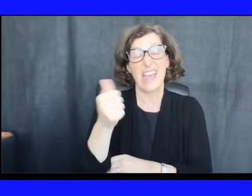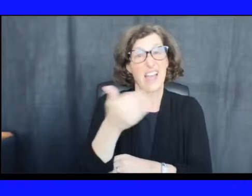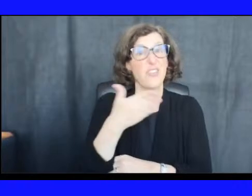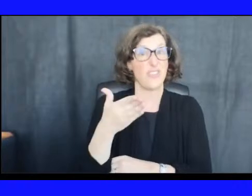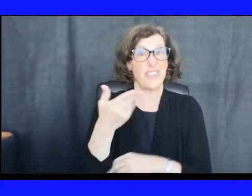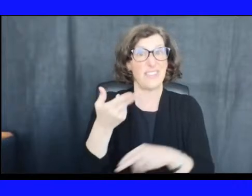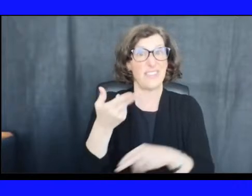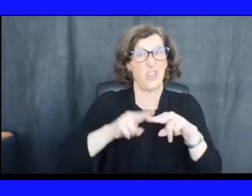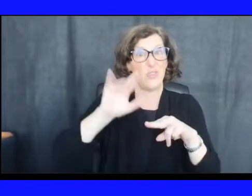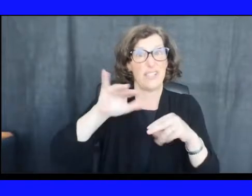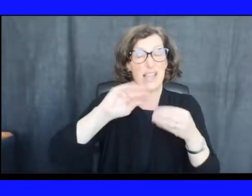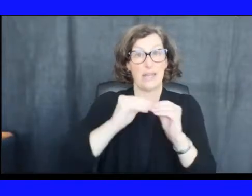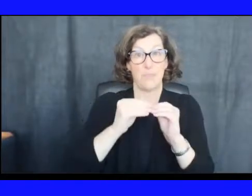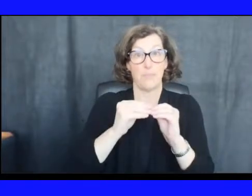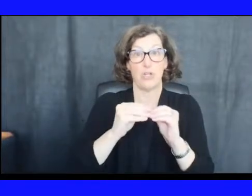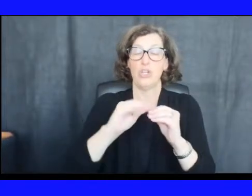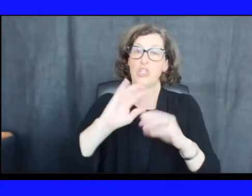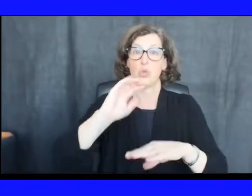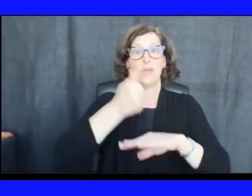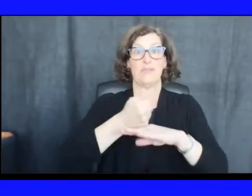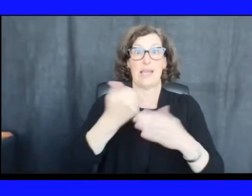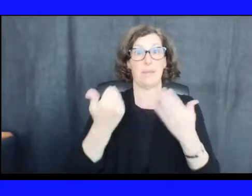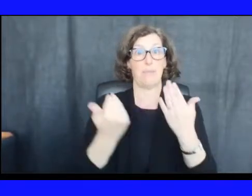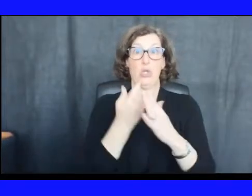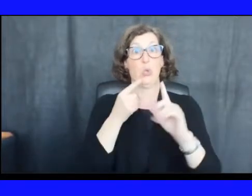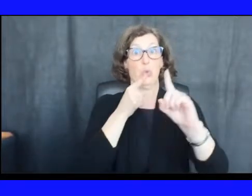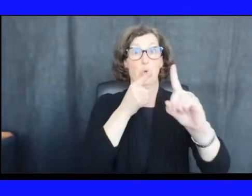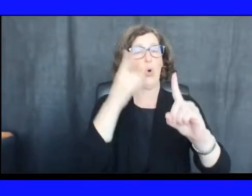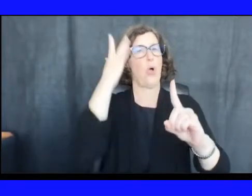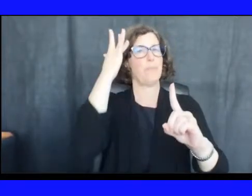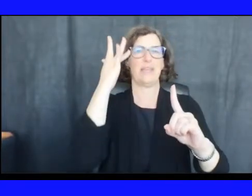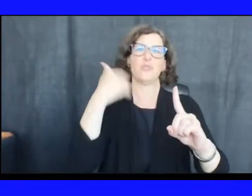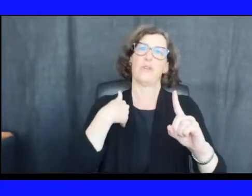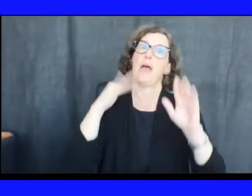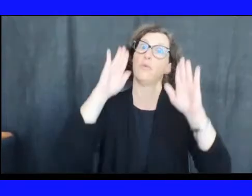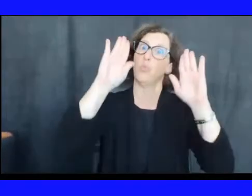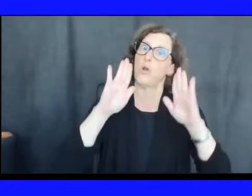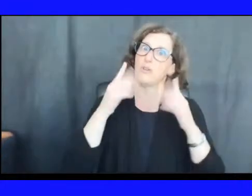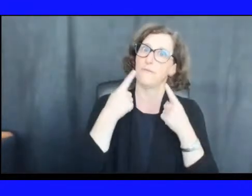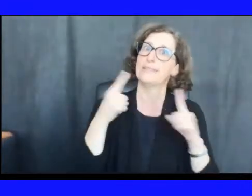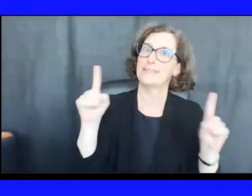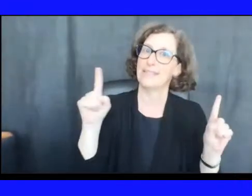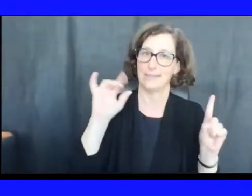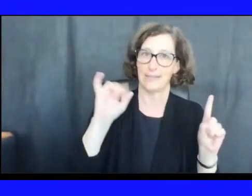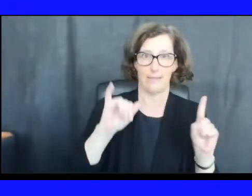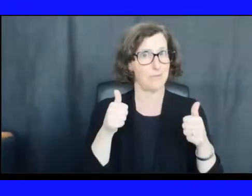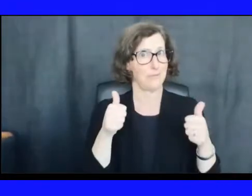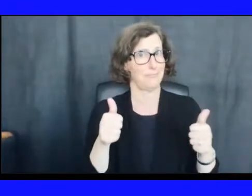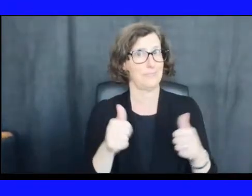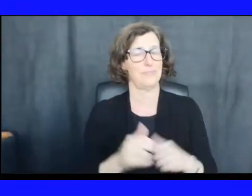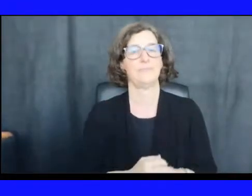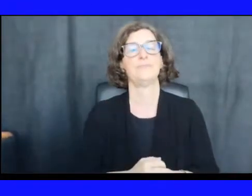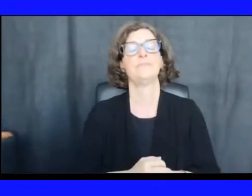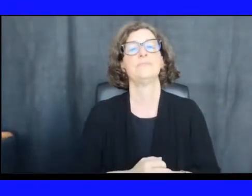I see Eric is on. So Eric, if you want to talk about culture of safety and any of the other metrics in your area coming up.